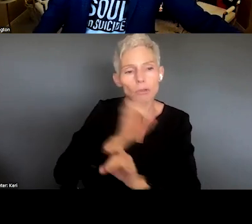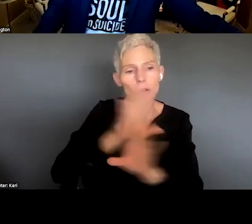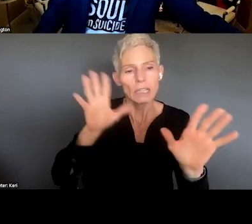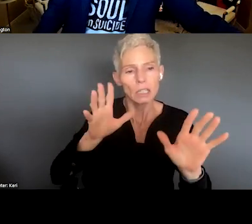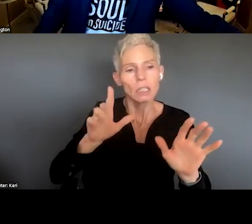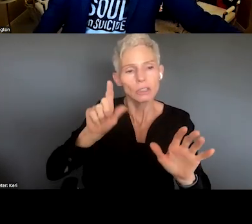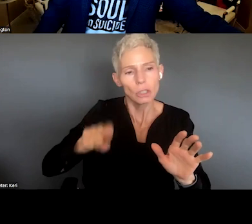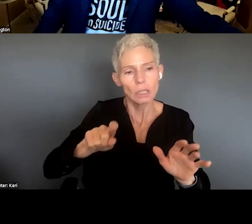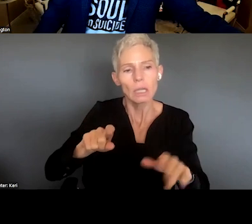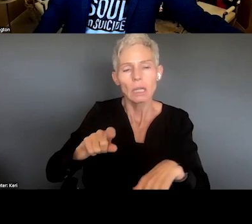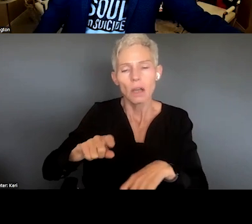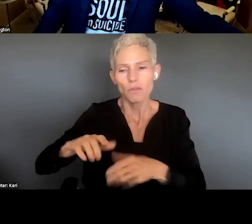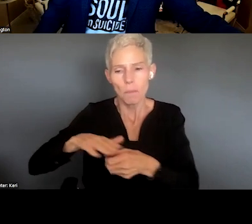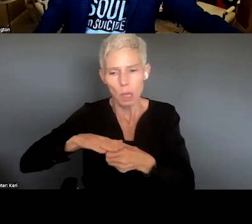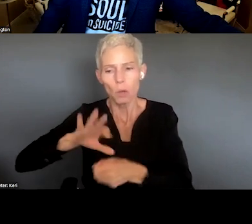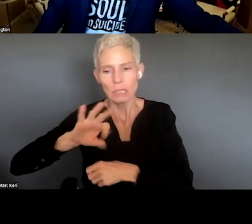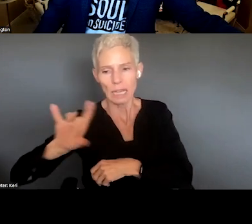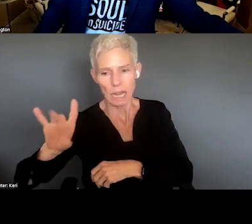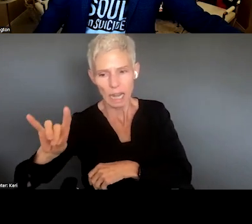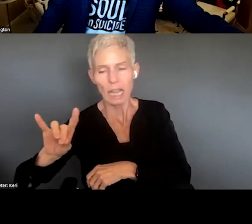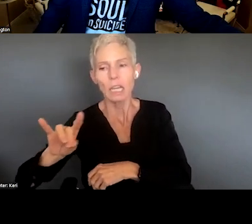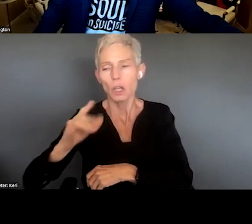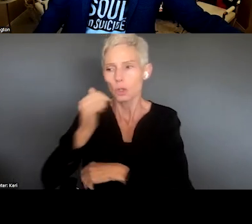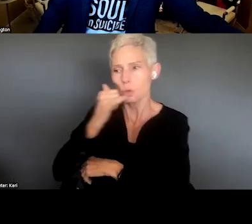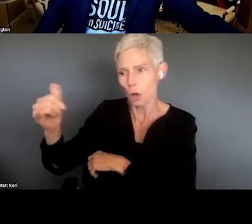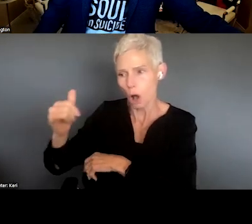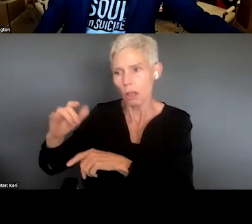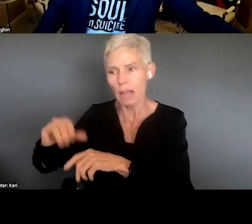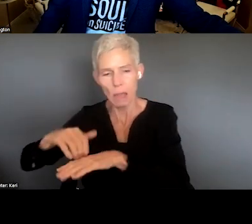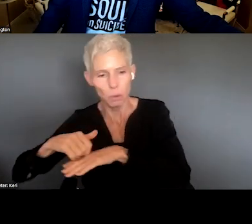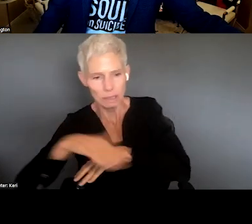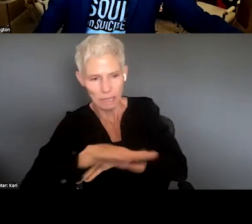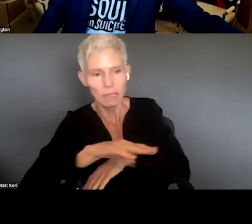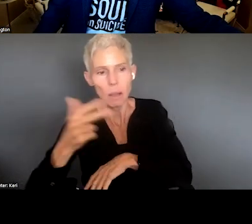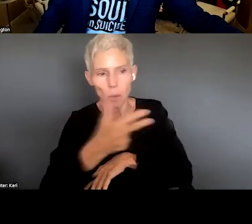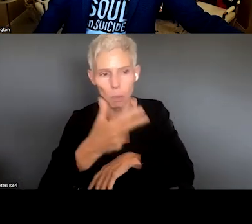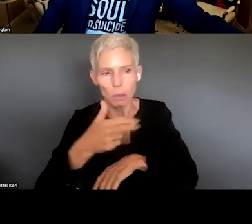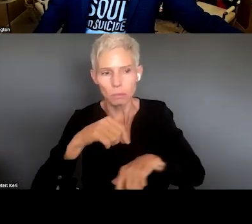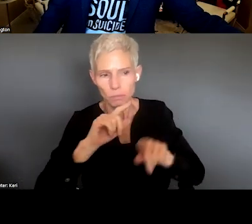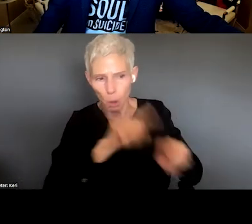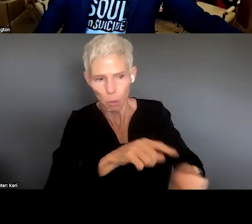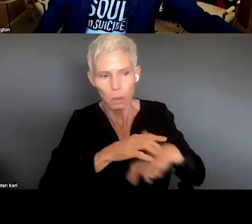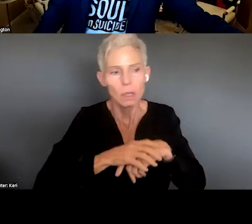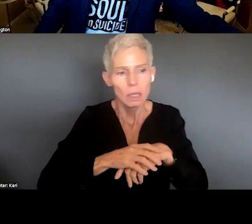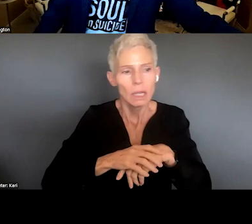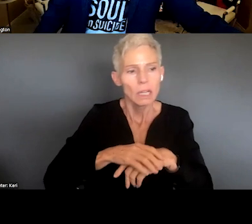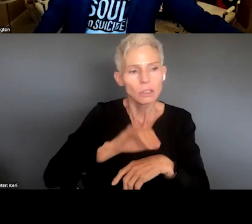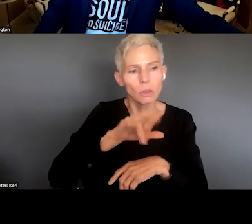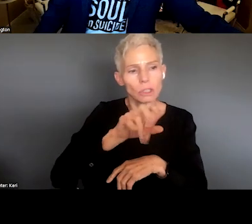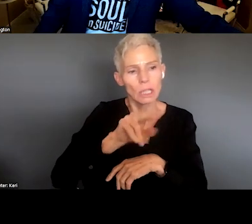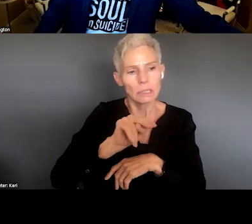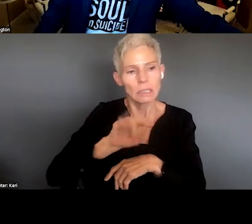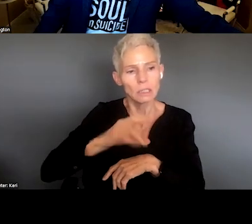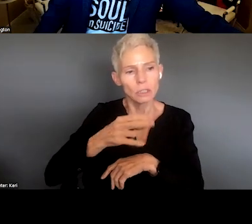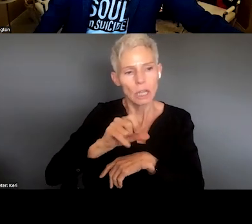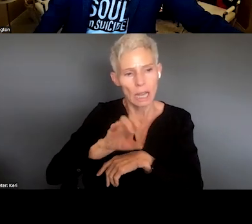dispatched by the local 988, is coming on April 16th. Justin Chase will take the affirmative. Preston Looper, who worked closely